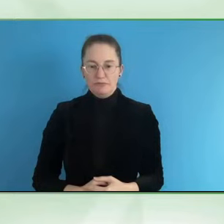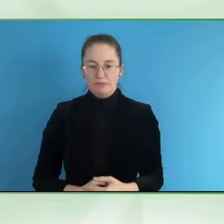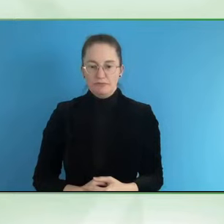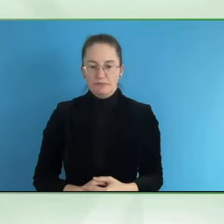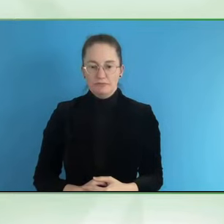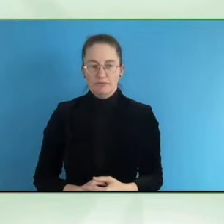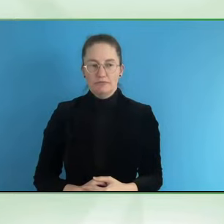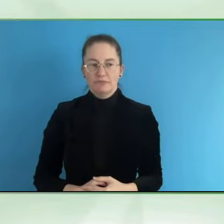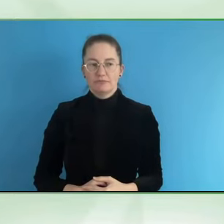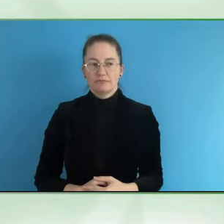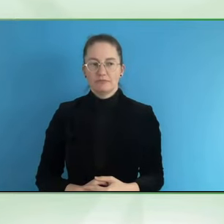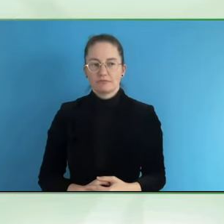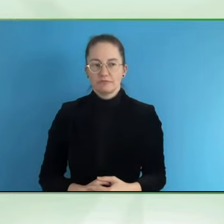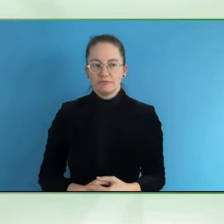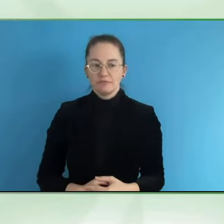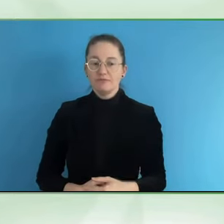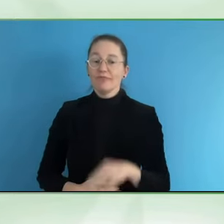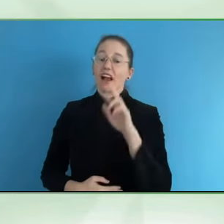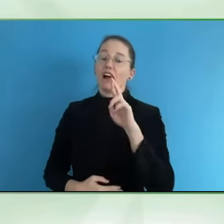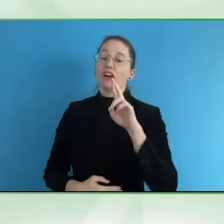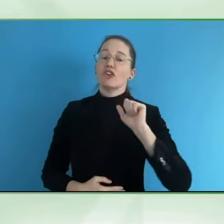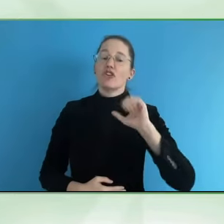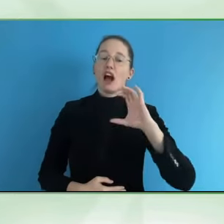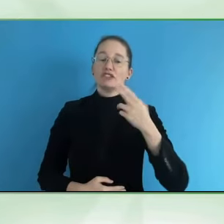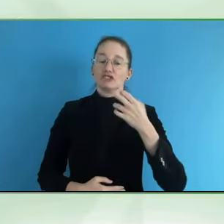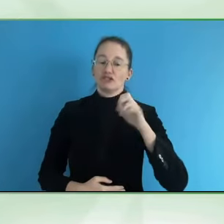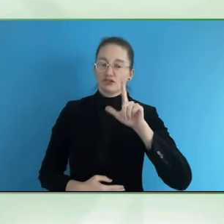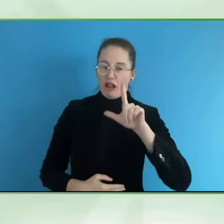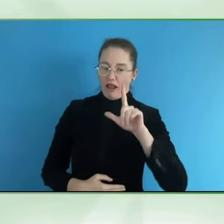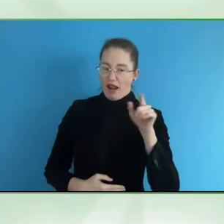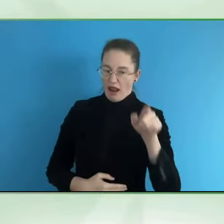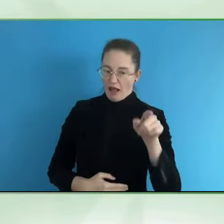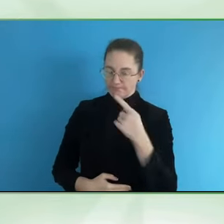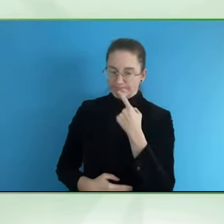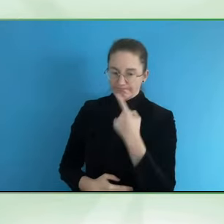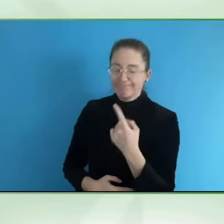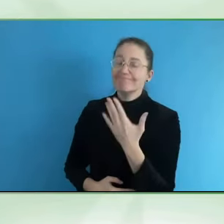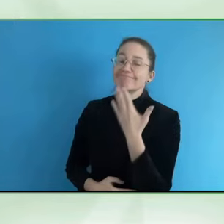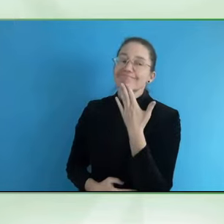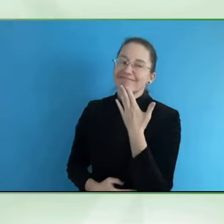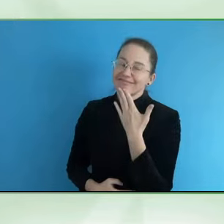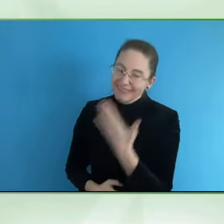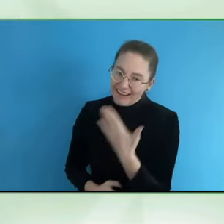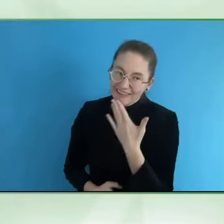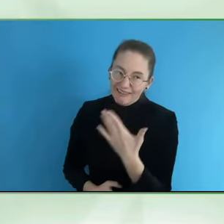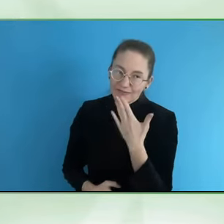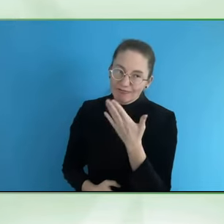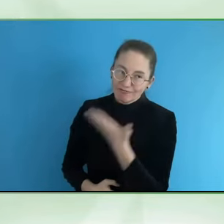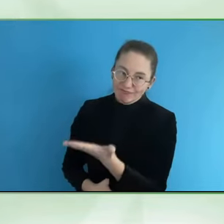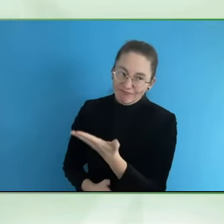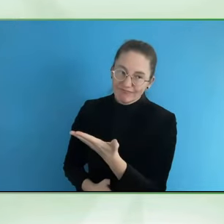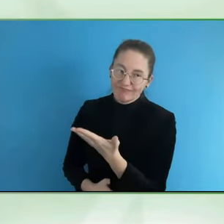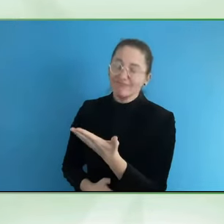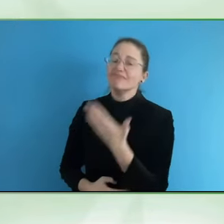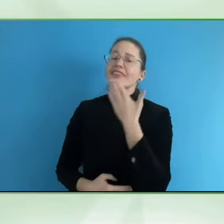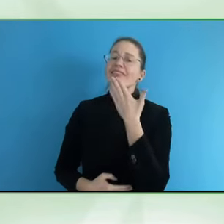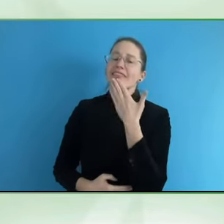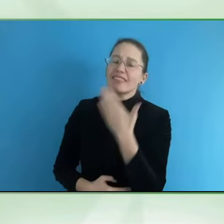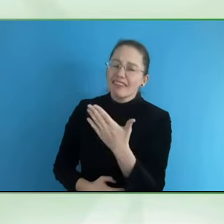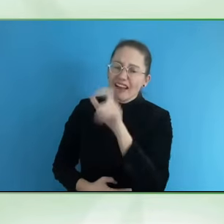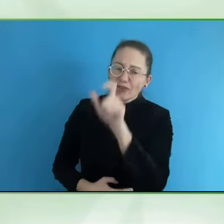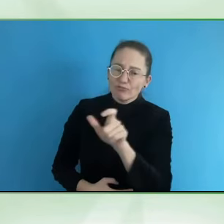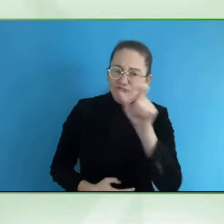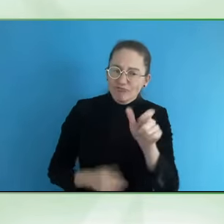Thank you to me, and thank you to all my colleagues here, and thank you to the Zero Foundation as